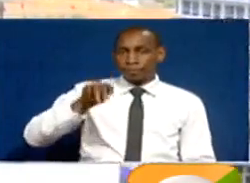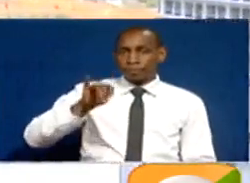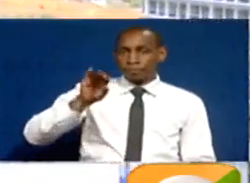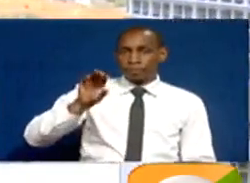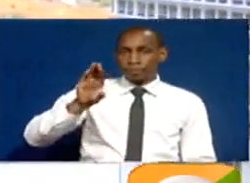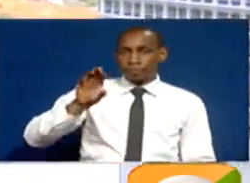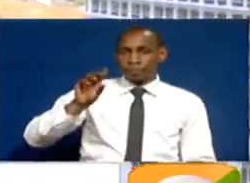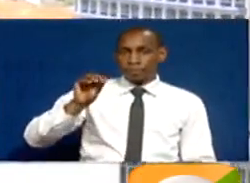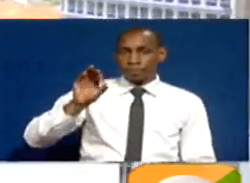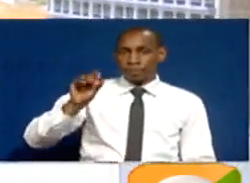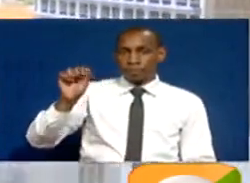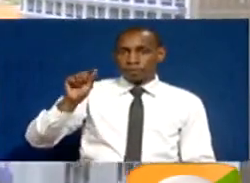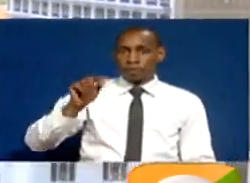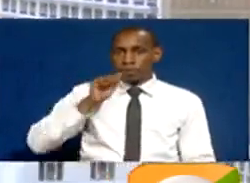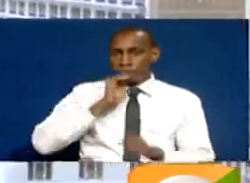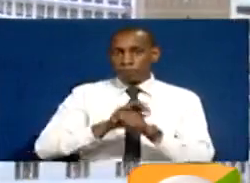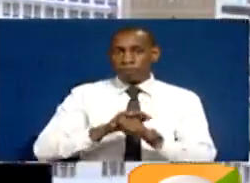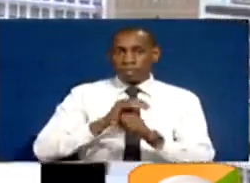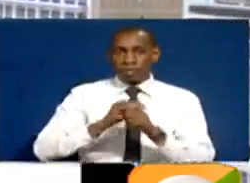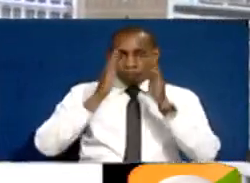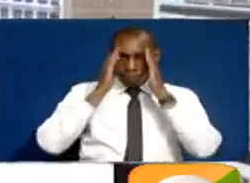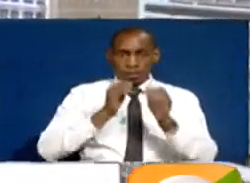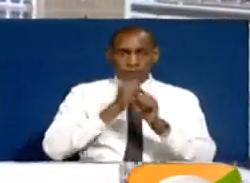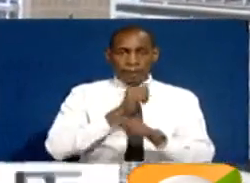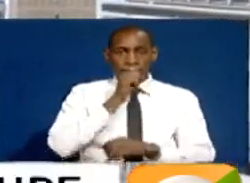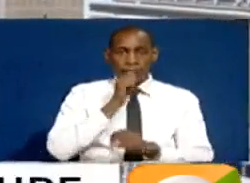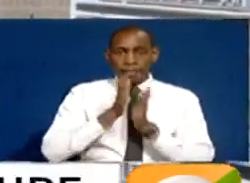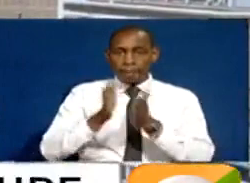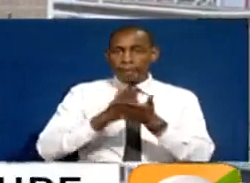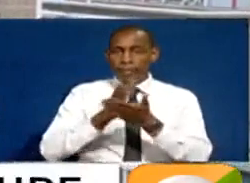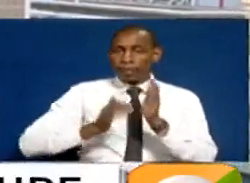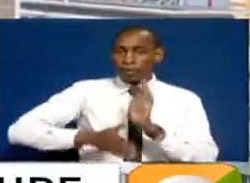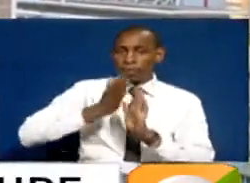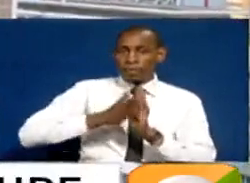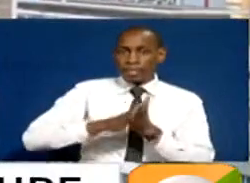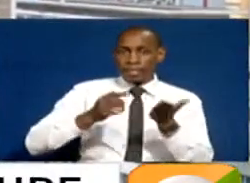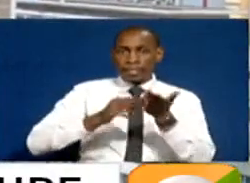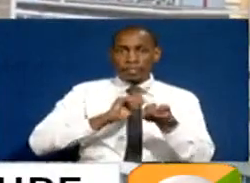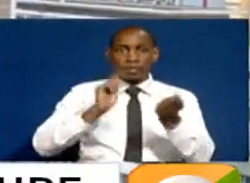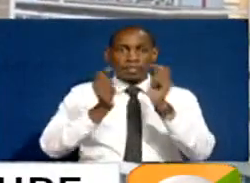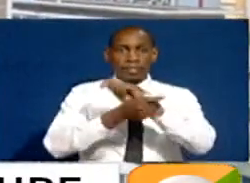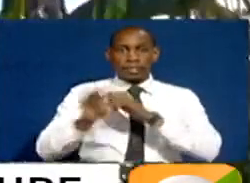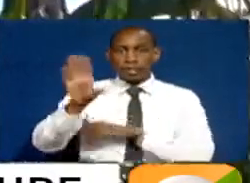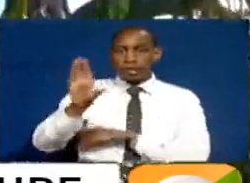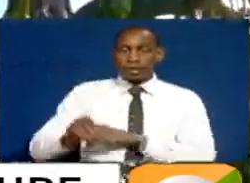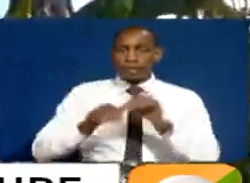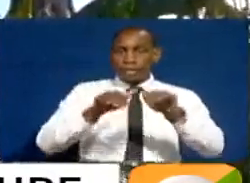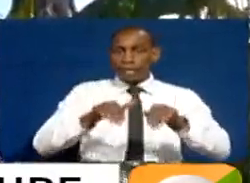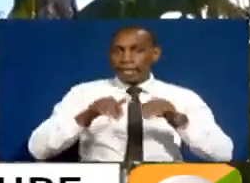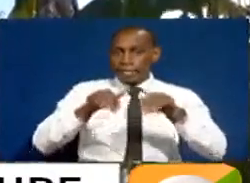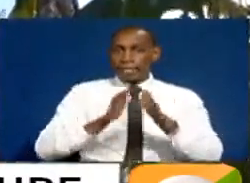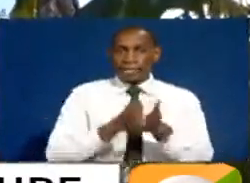its commitment to working with both the private and public sectors to accelerate digital transformation in African